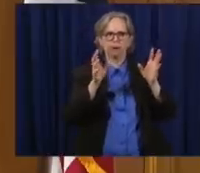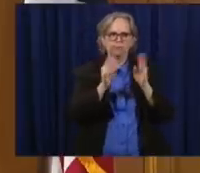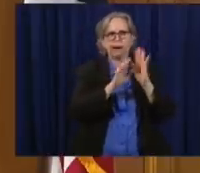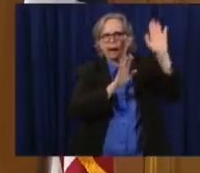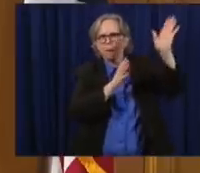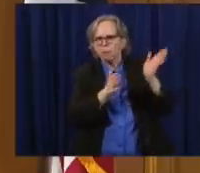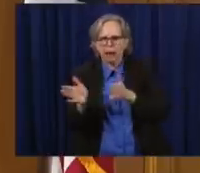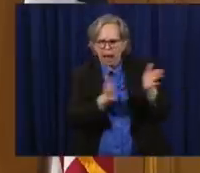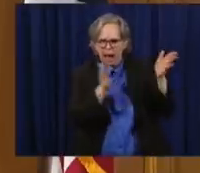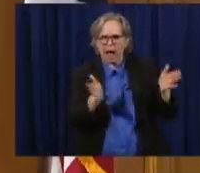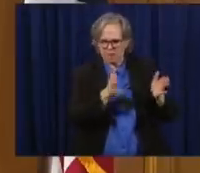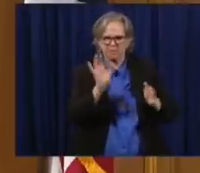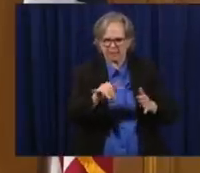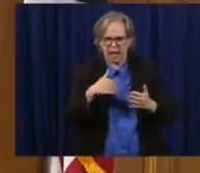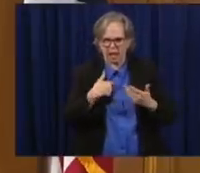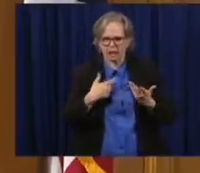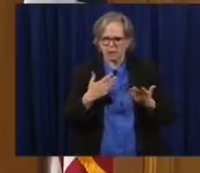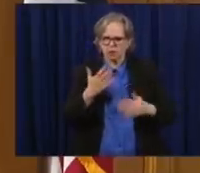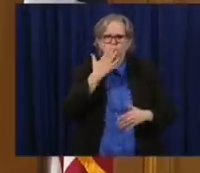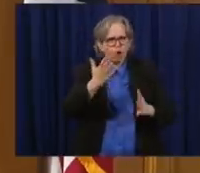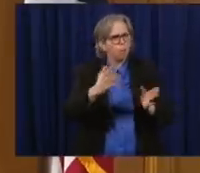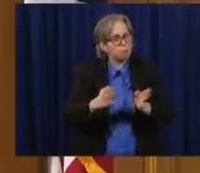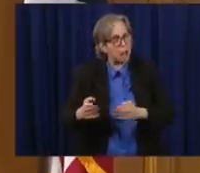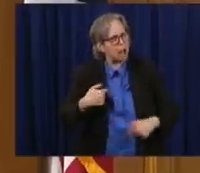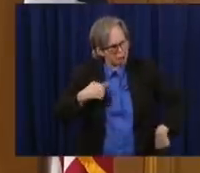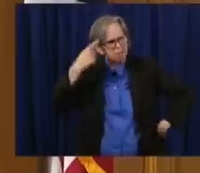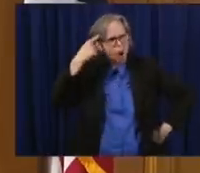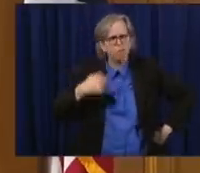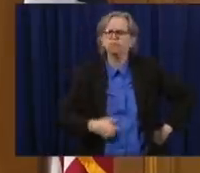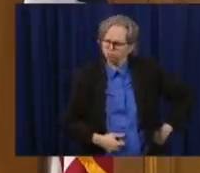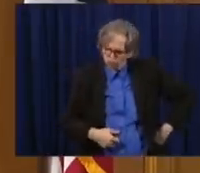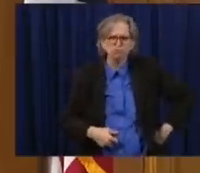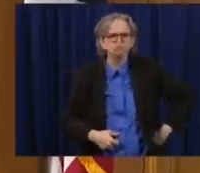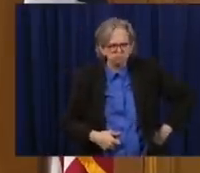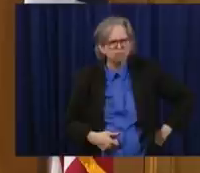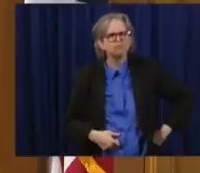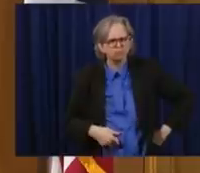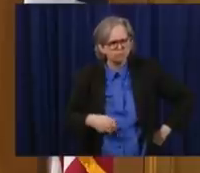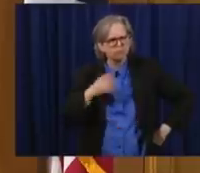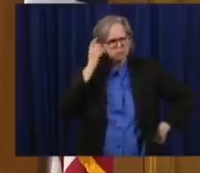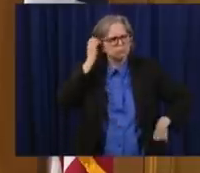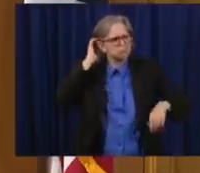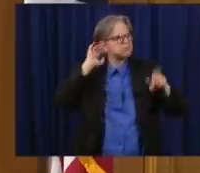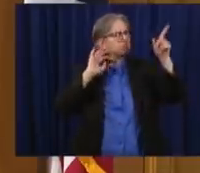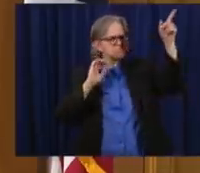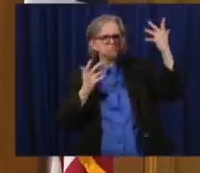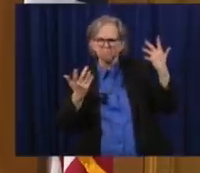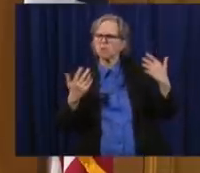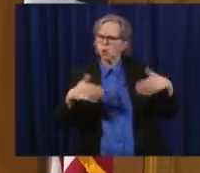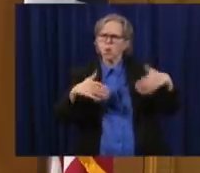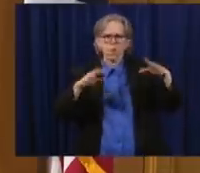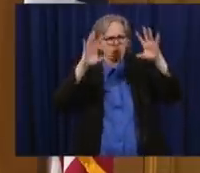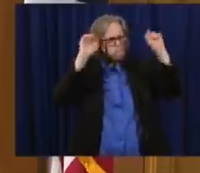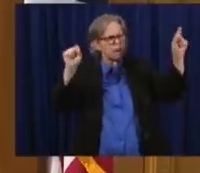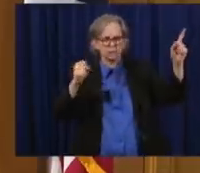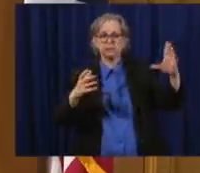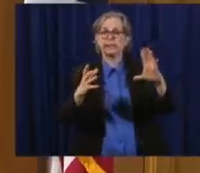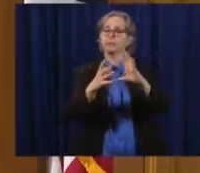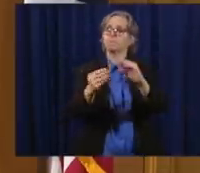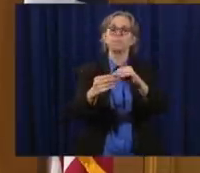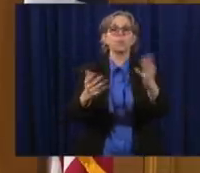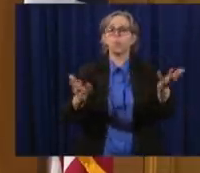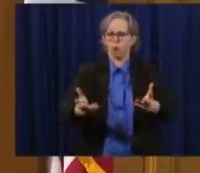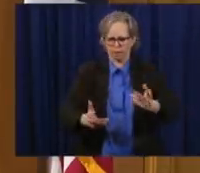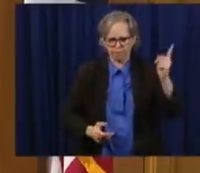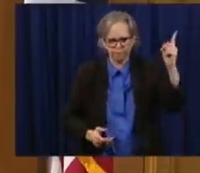let me just say, I think it's a good plan. The president did say, and I